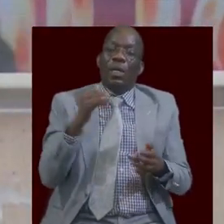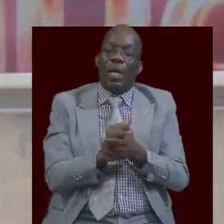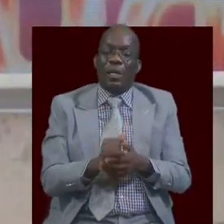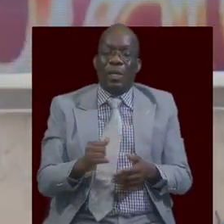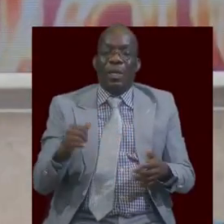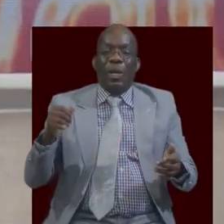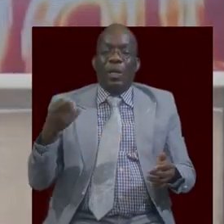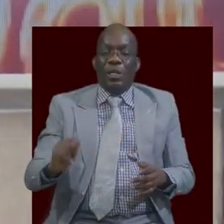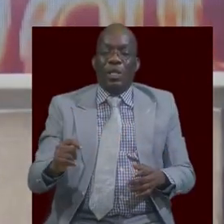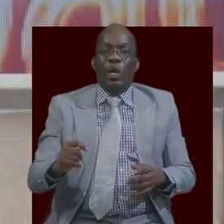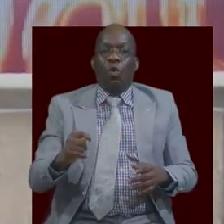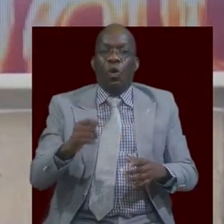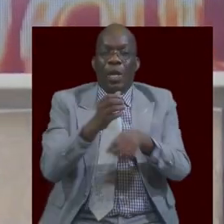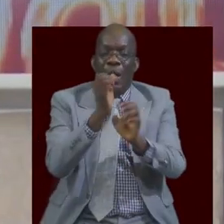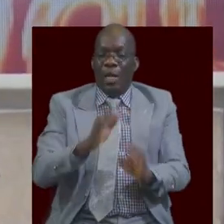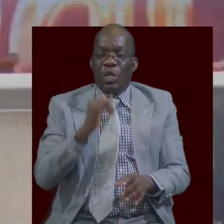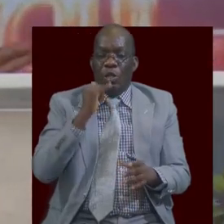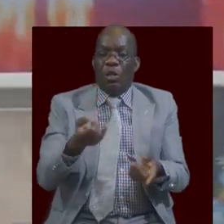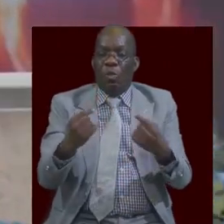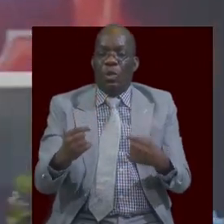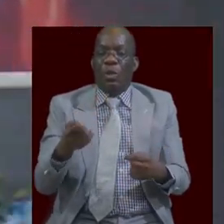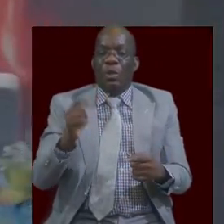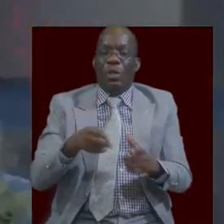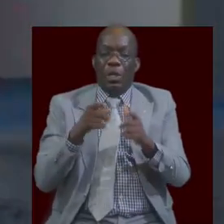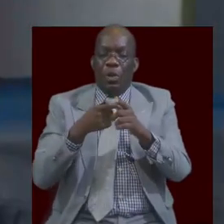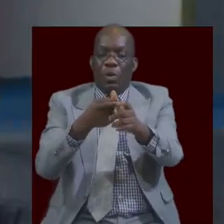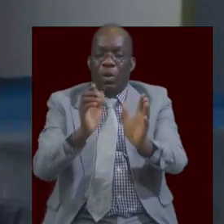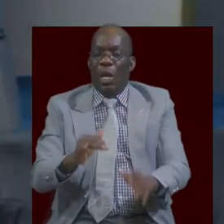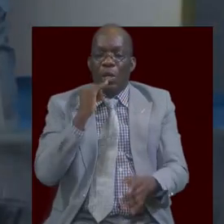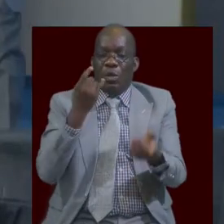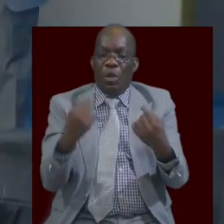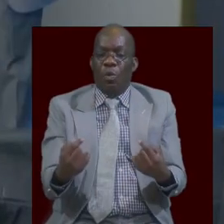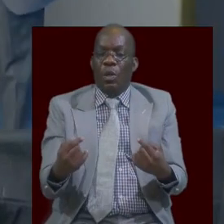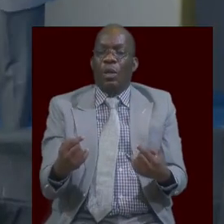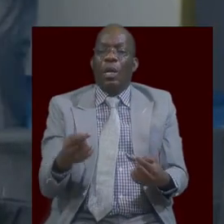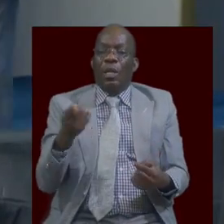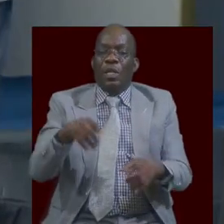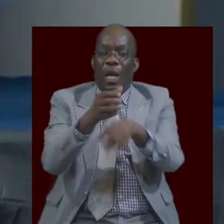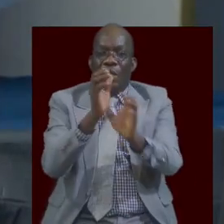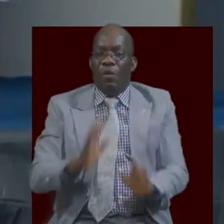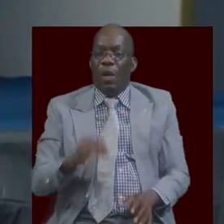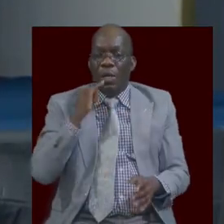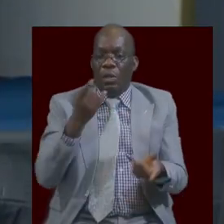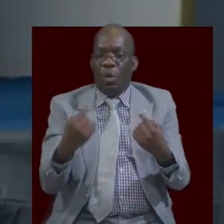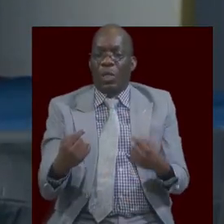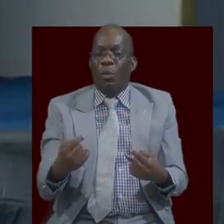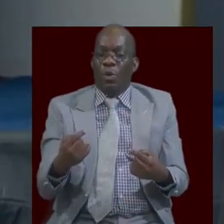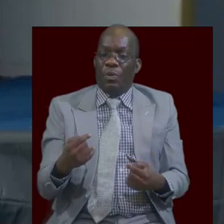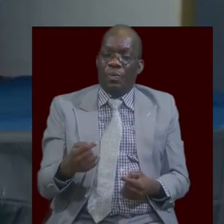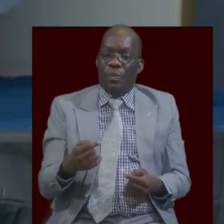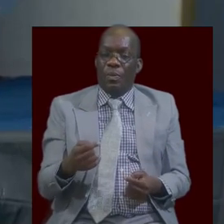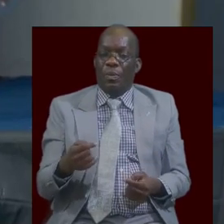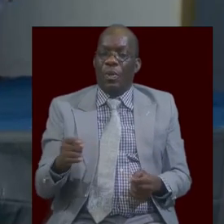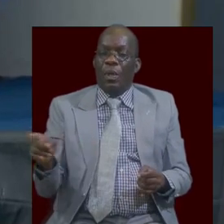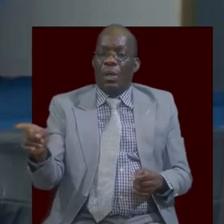He's coming. The runner is coming. He's coming. The achiever is coming. They'll make